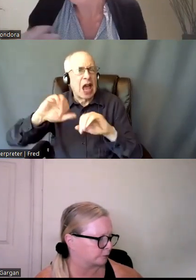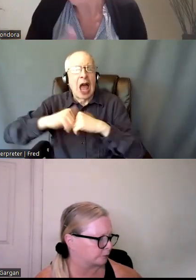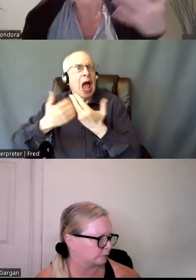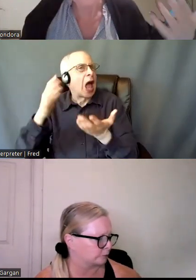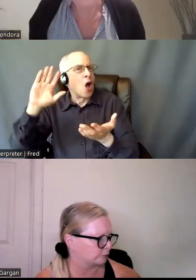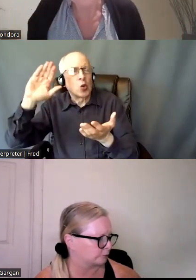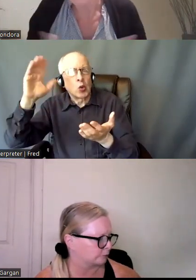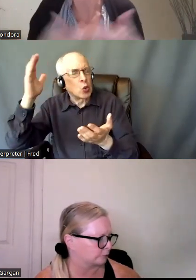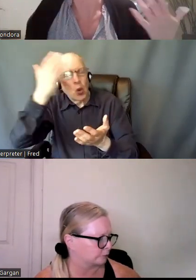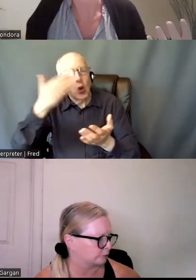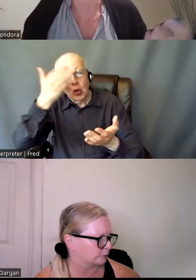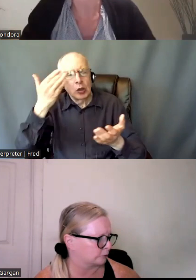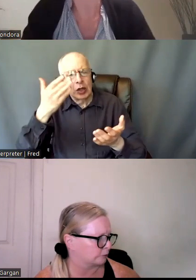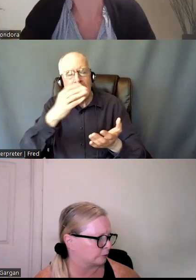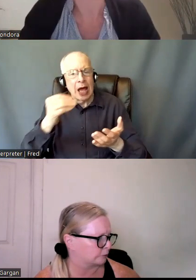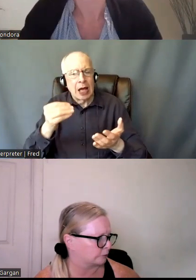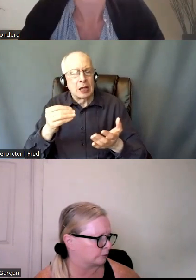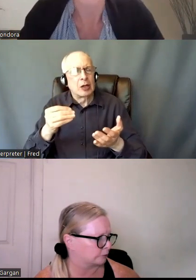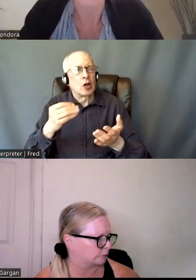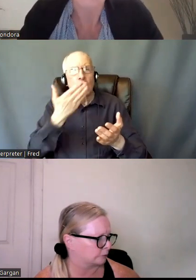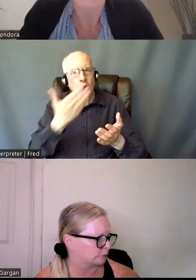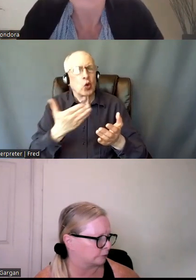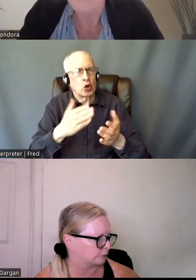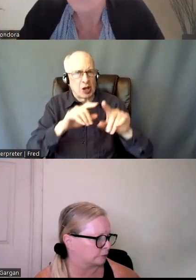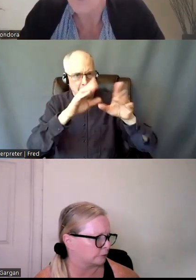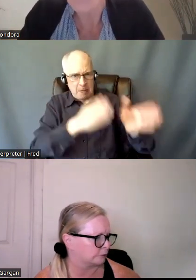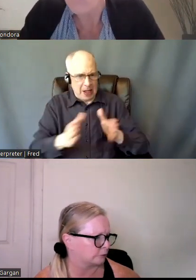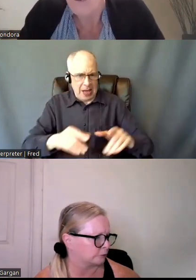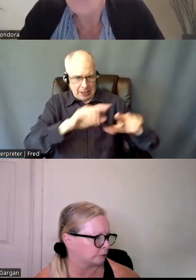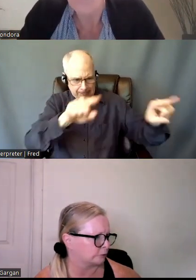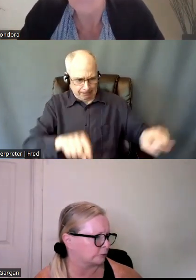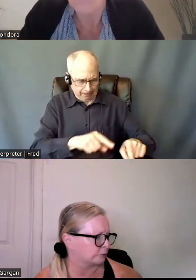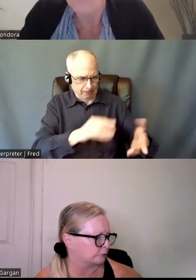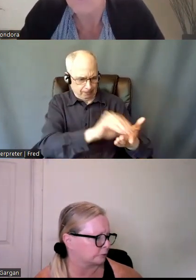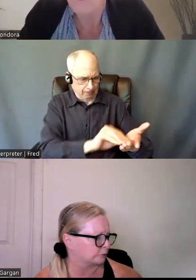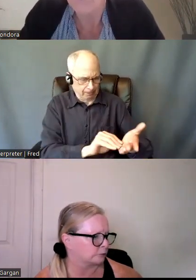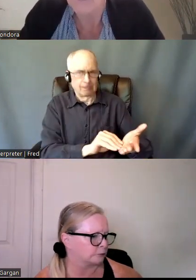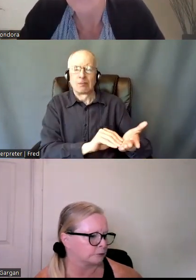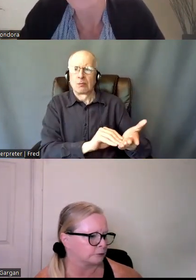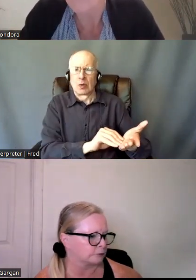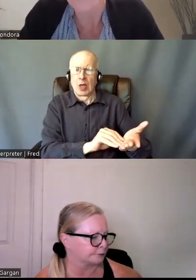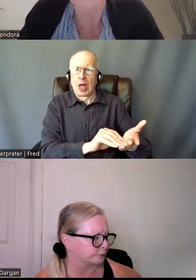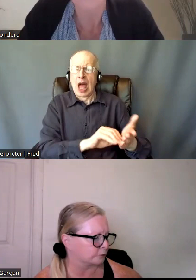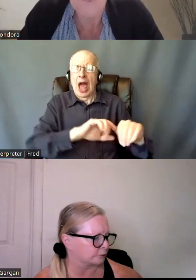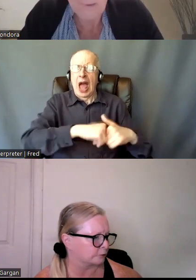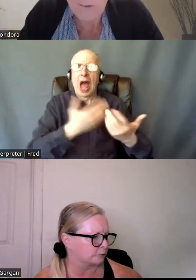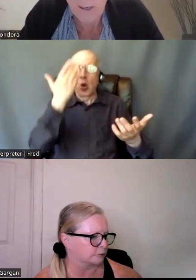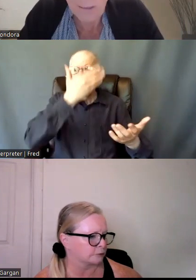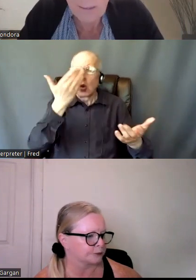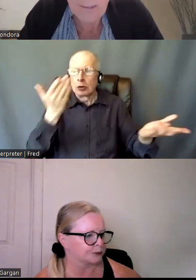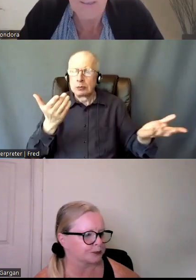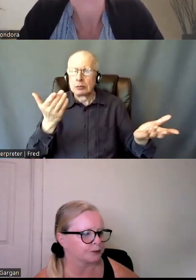look like, whether it's electronic or it's on paper. So I just encourage you to check those out, as well as checking out the family